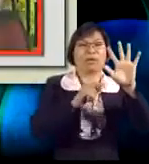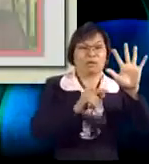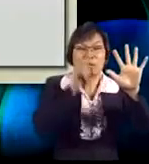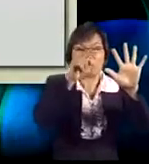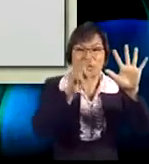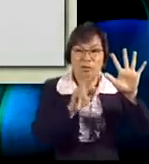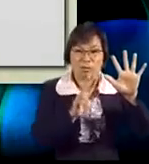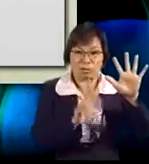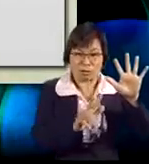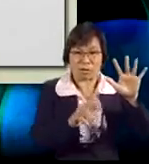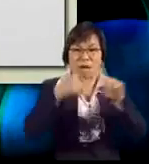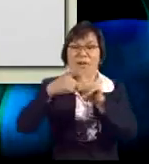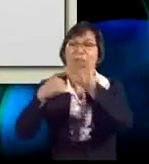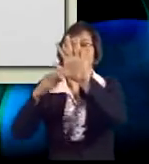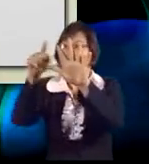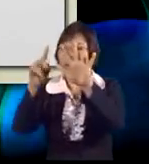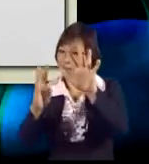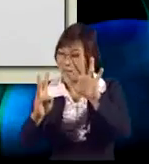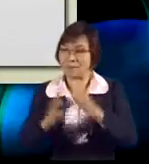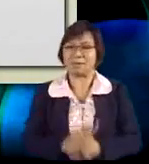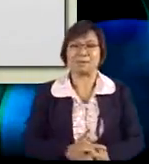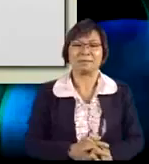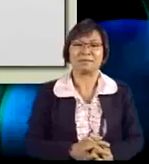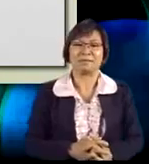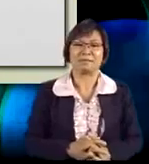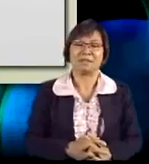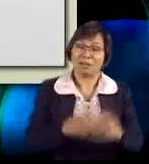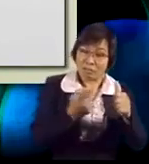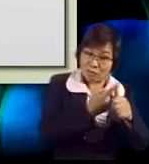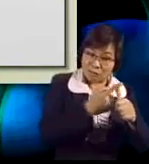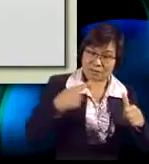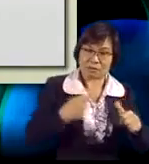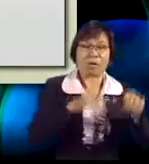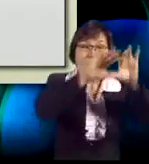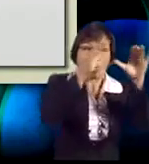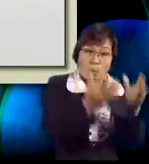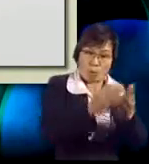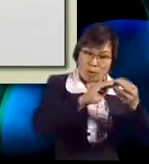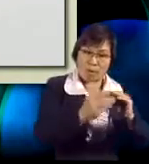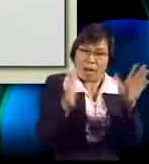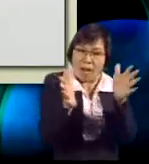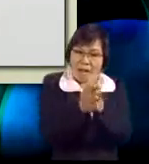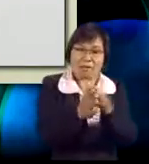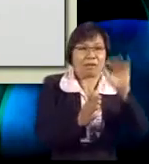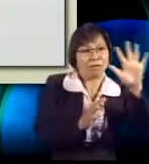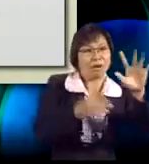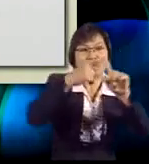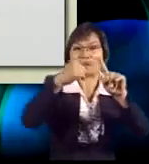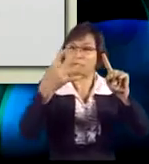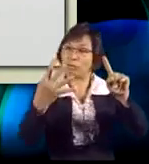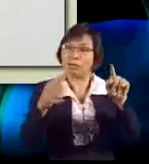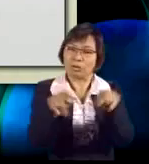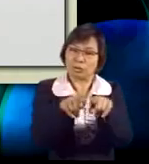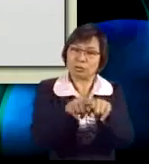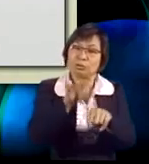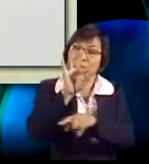this. 5 and 1/3 is added to 4 and 1/6. First, we